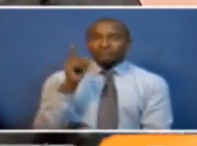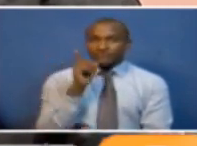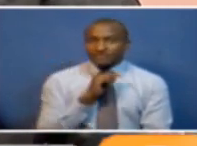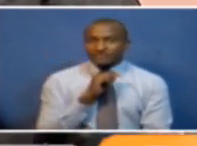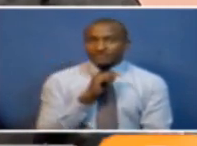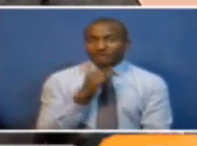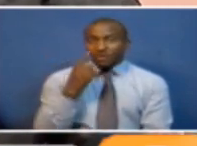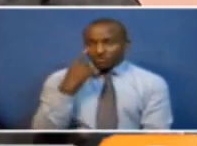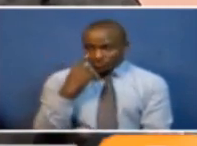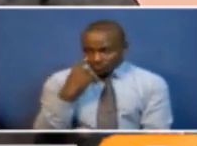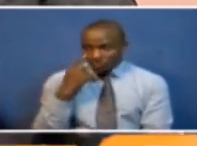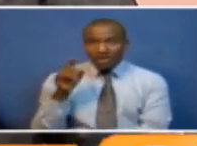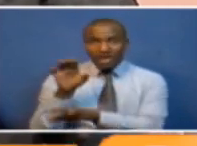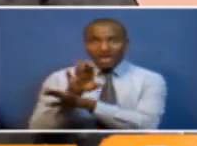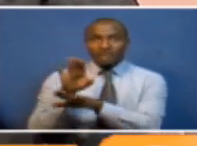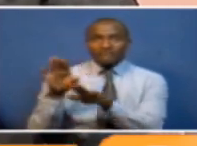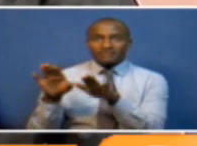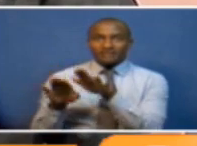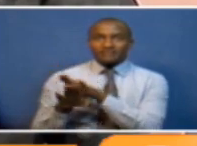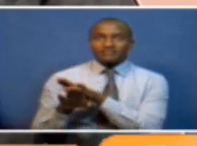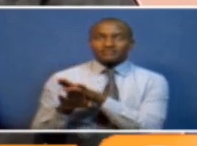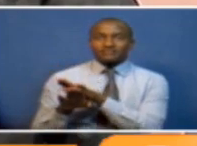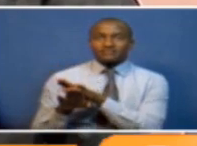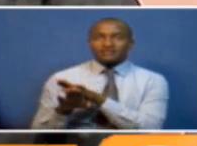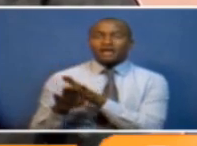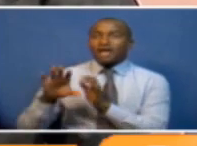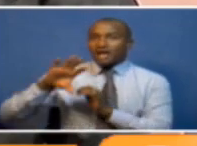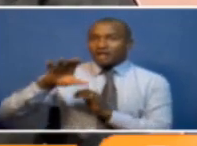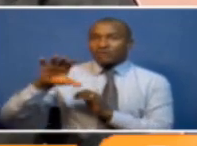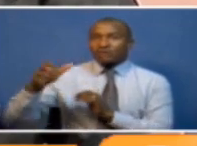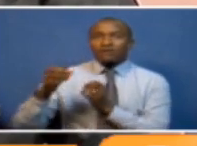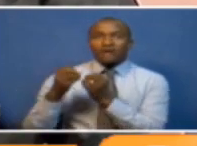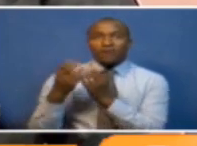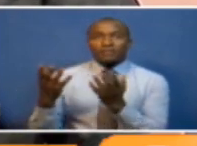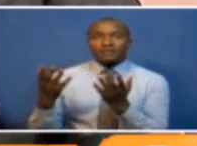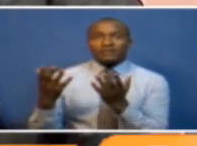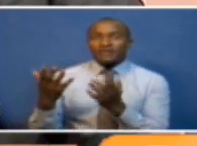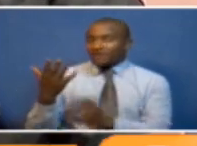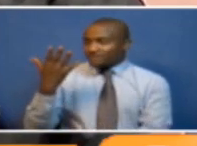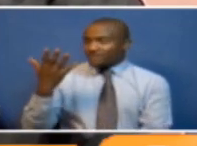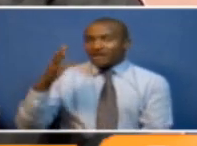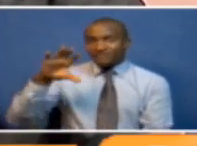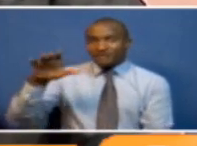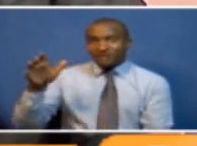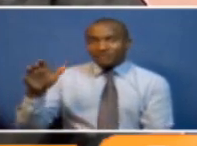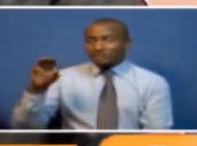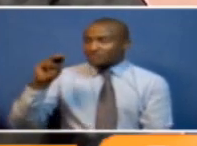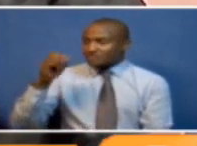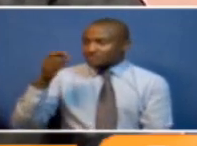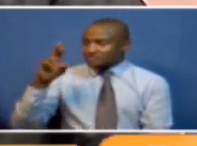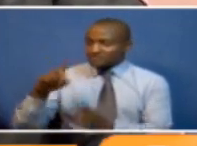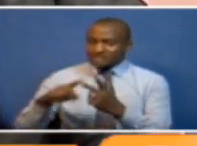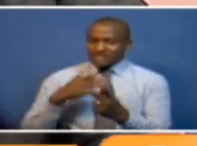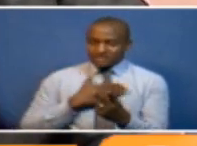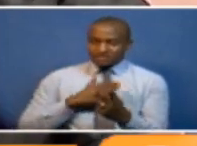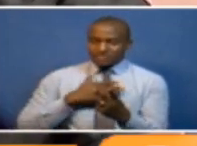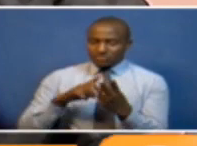saw the terrain. How many counties? 5 counties. Masabit, at least. Right. Saburu, yeah.